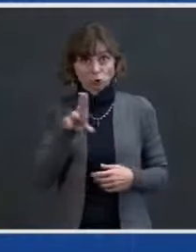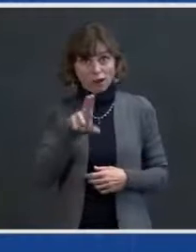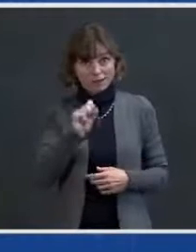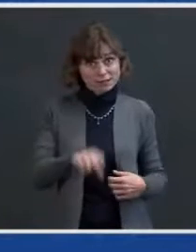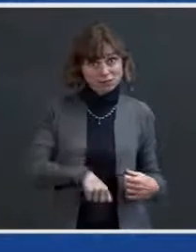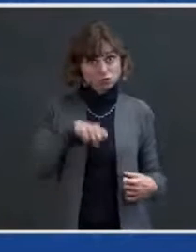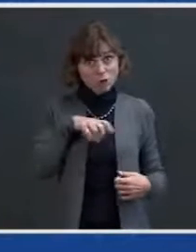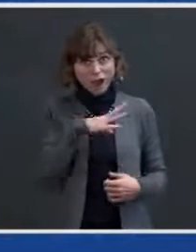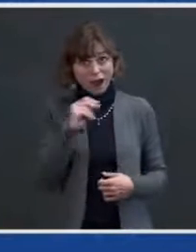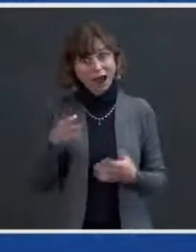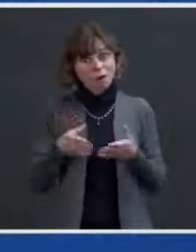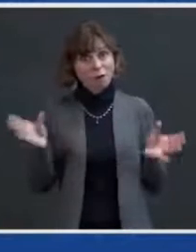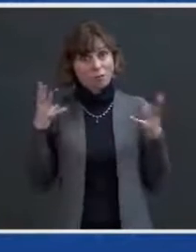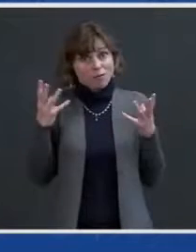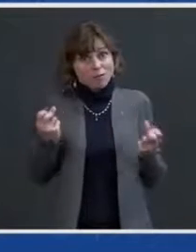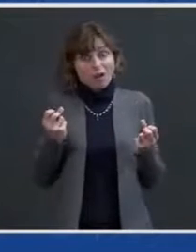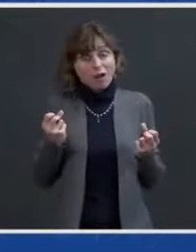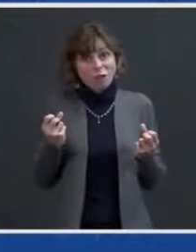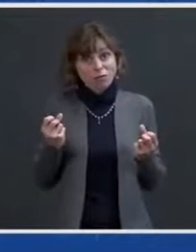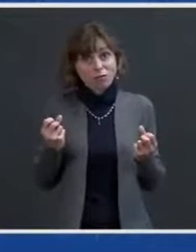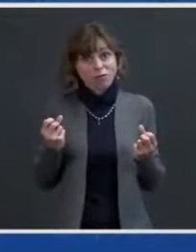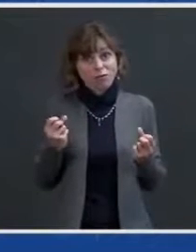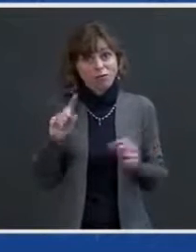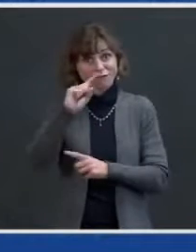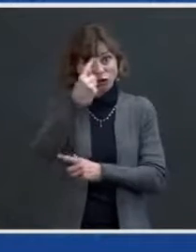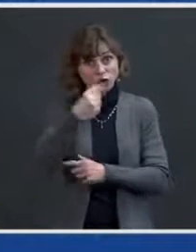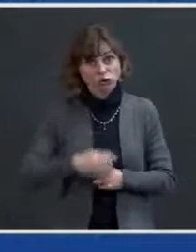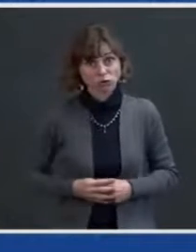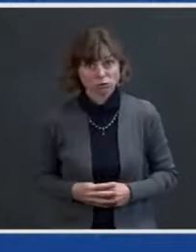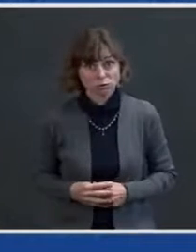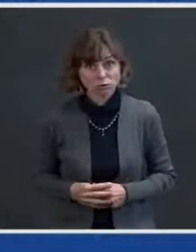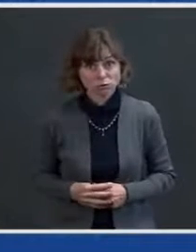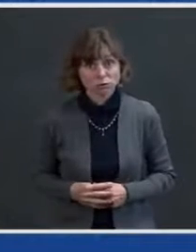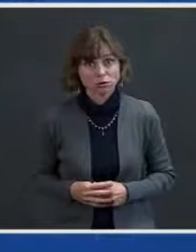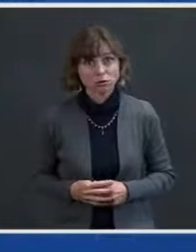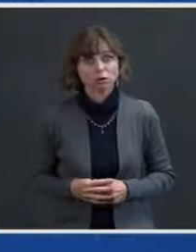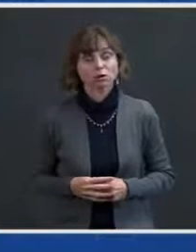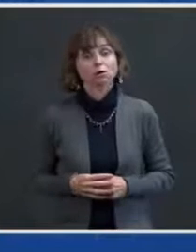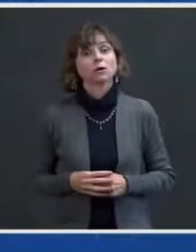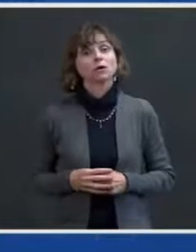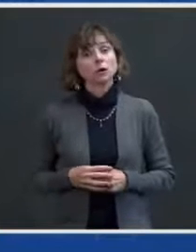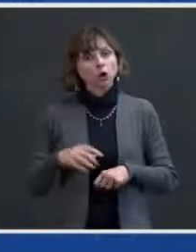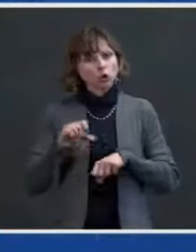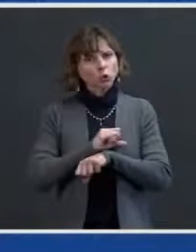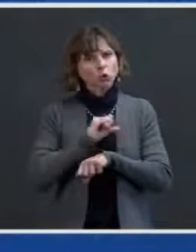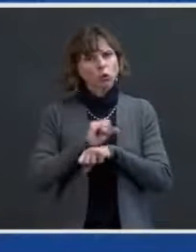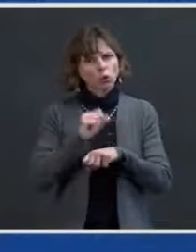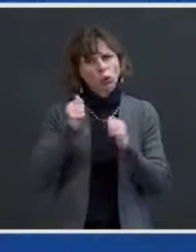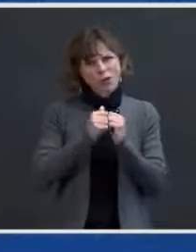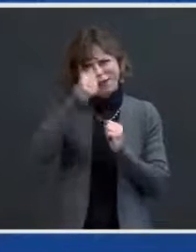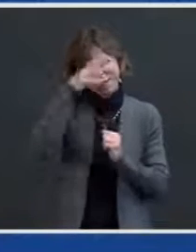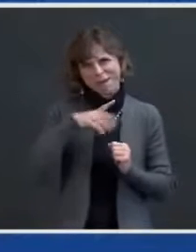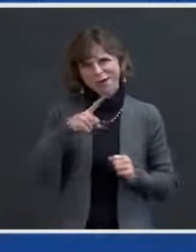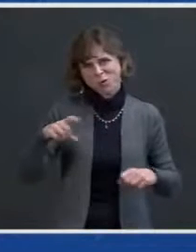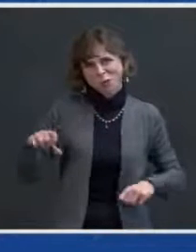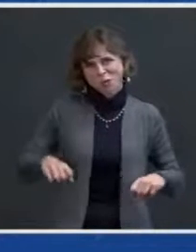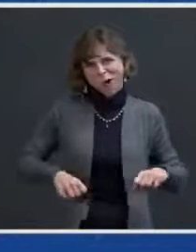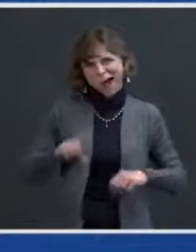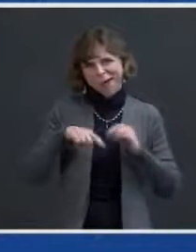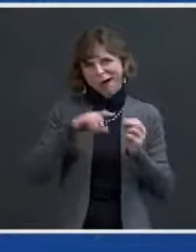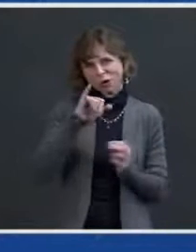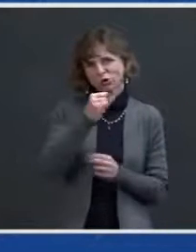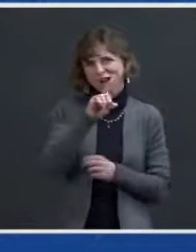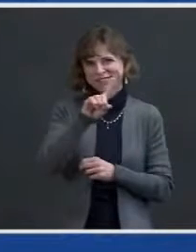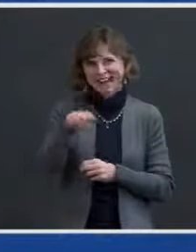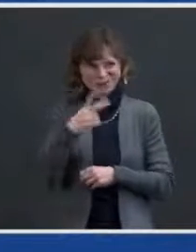Your companies have been working closely with a man you've both privately in the way over bragged about, Jeff Zients. Jeff is in the